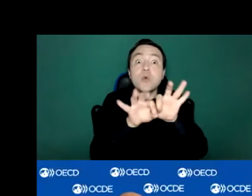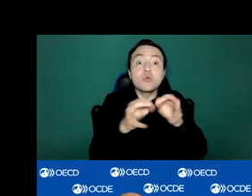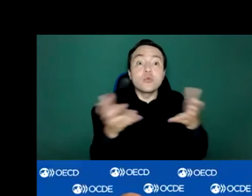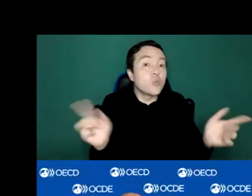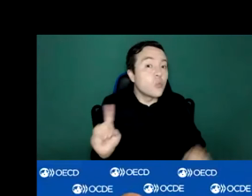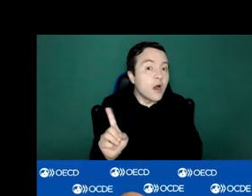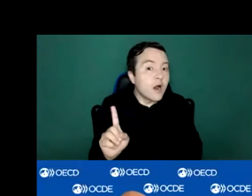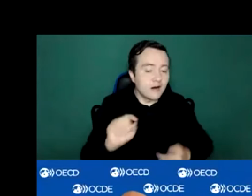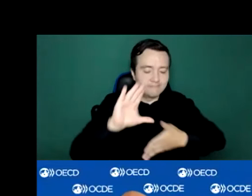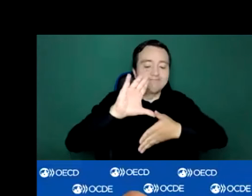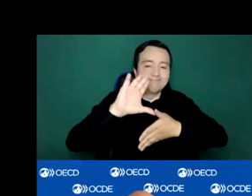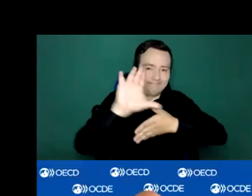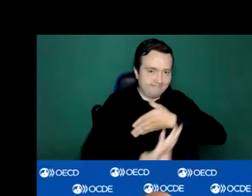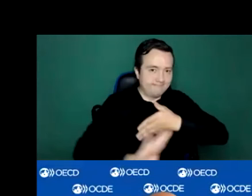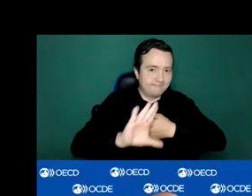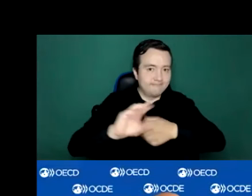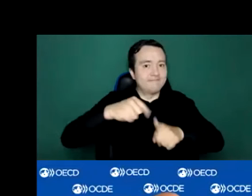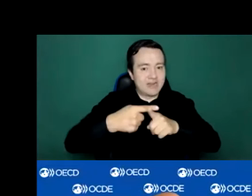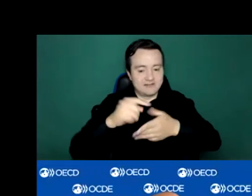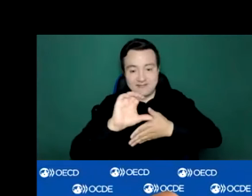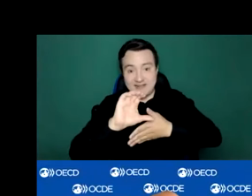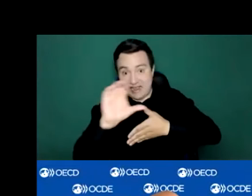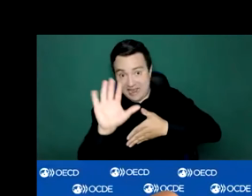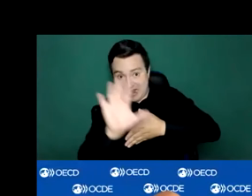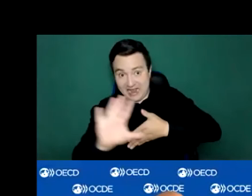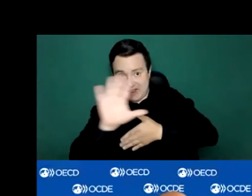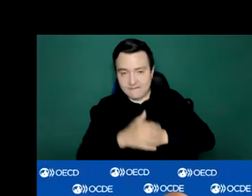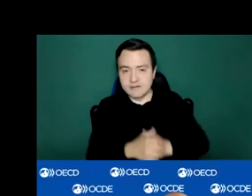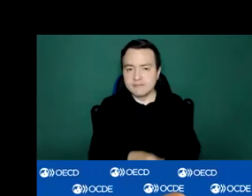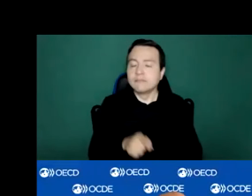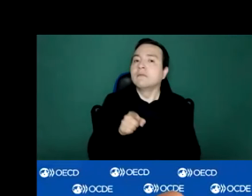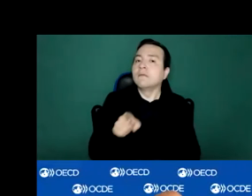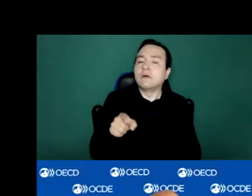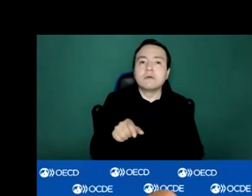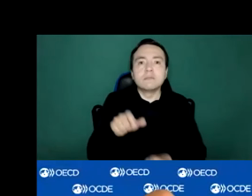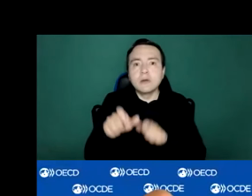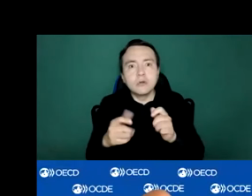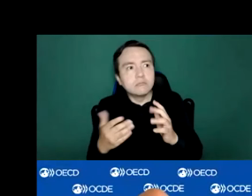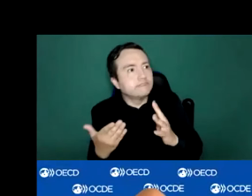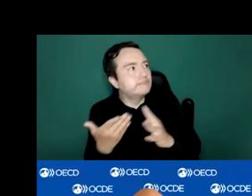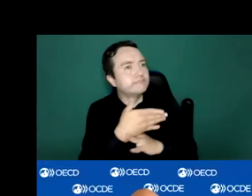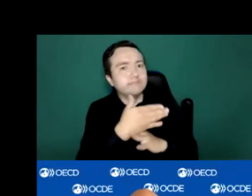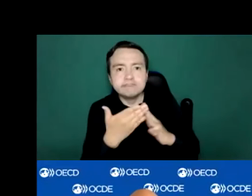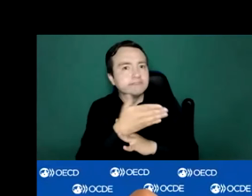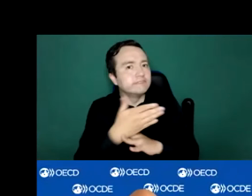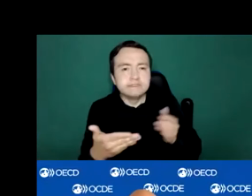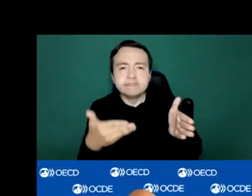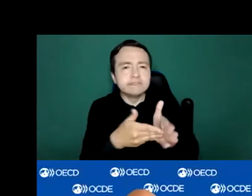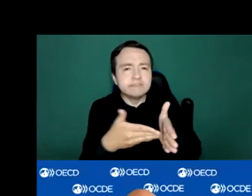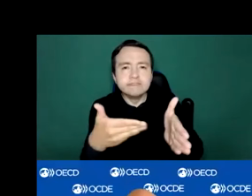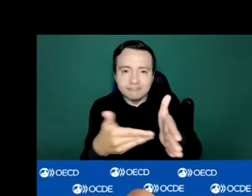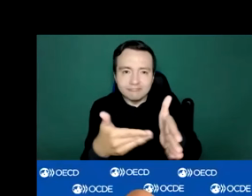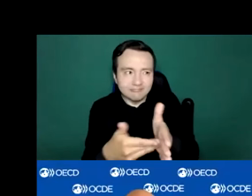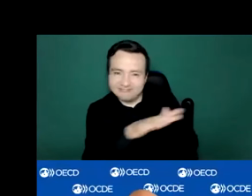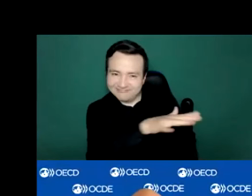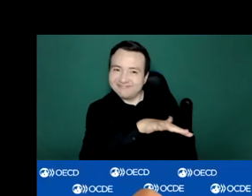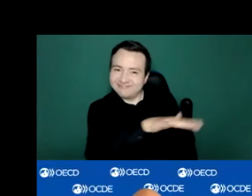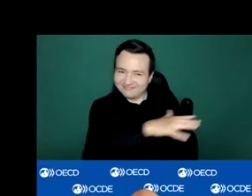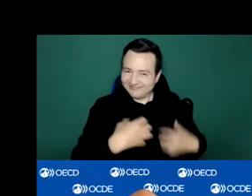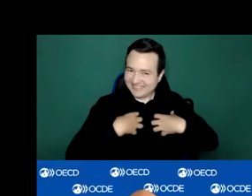barriers are very, very important in the region. And if we move even one step